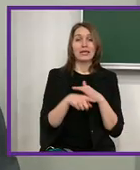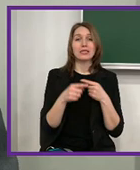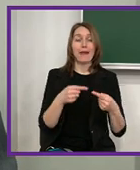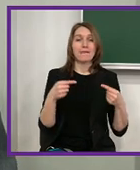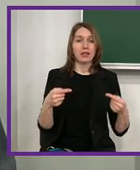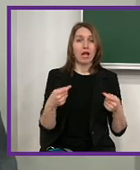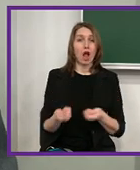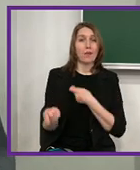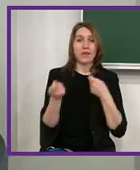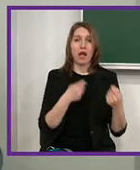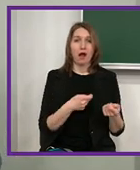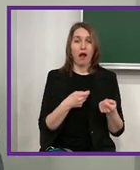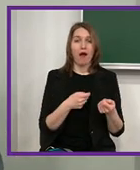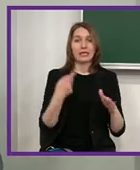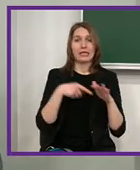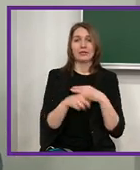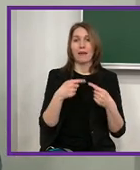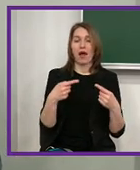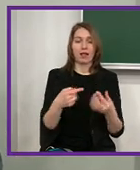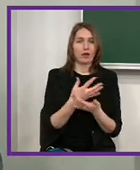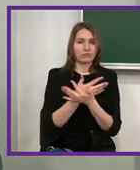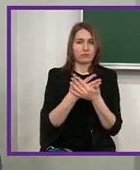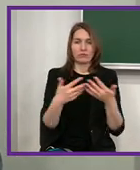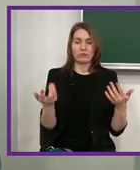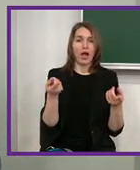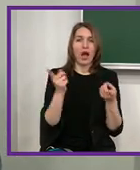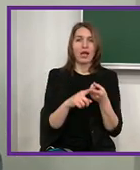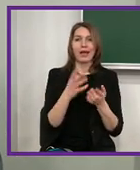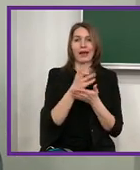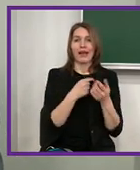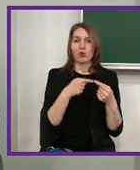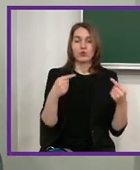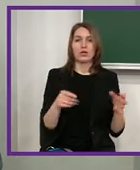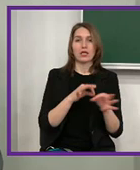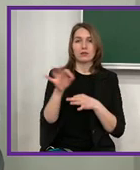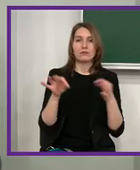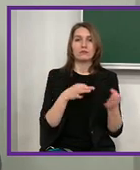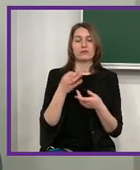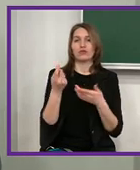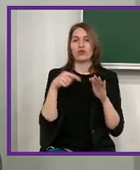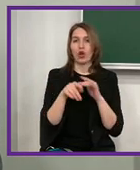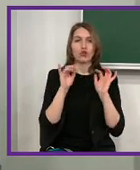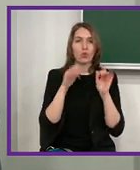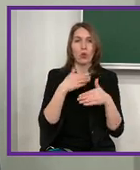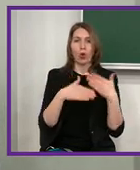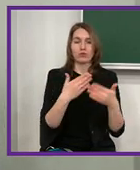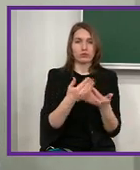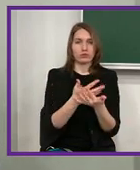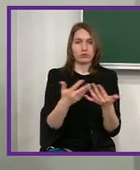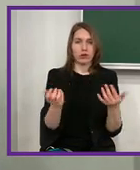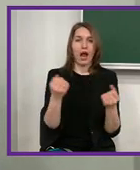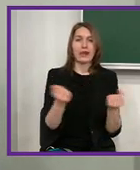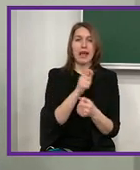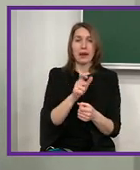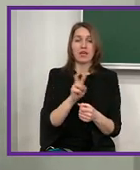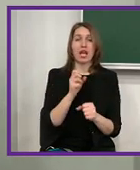maturity, their resources, and their internal processes. The workers in that sector, the raw material